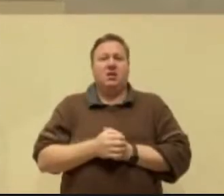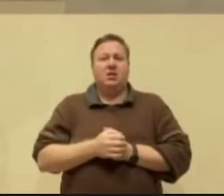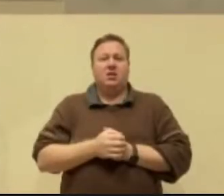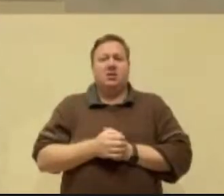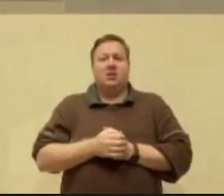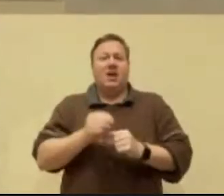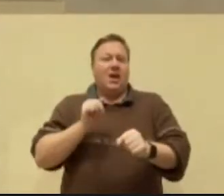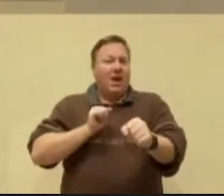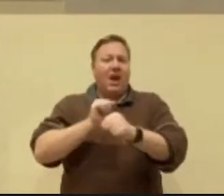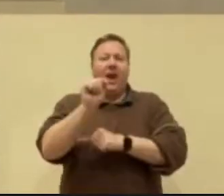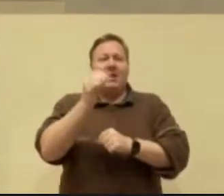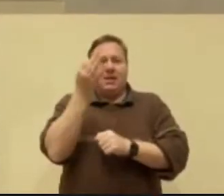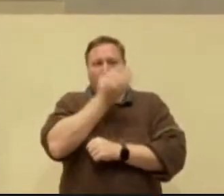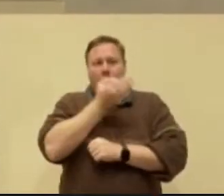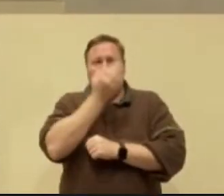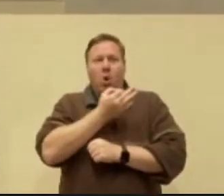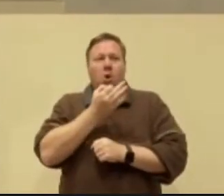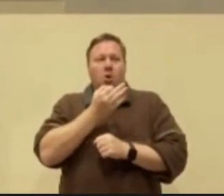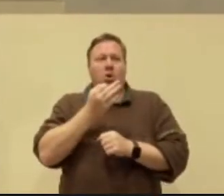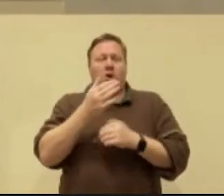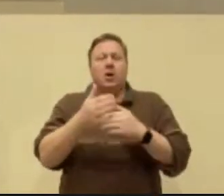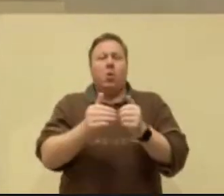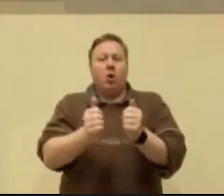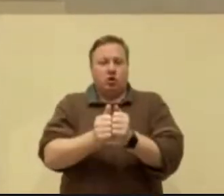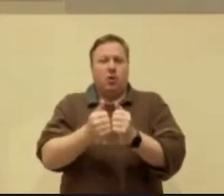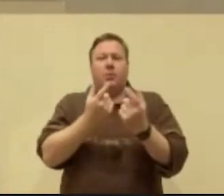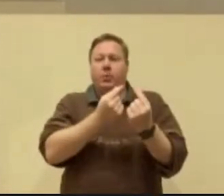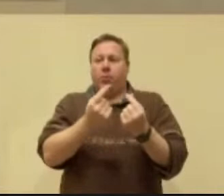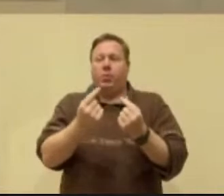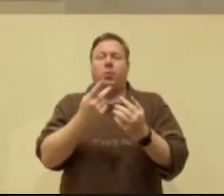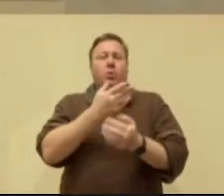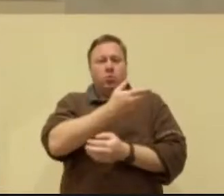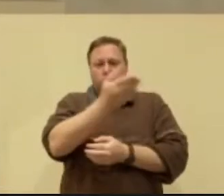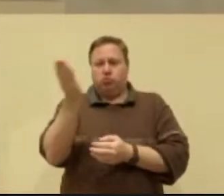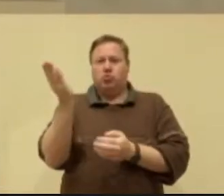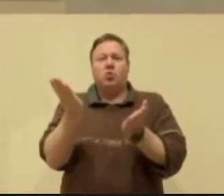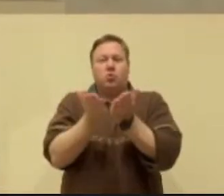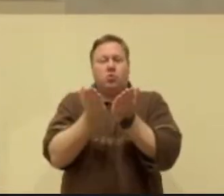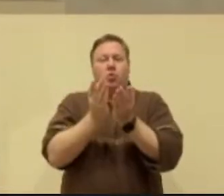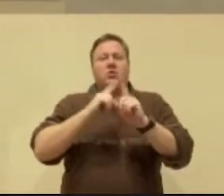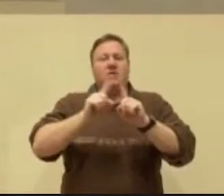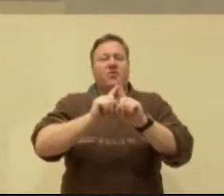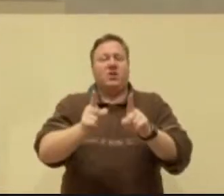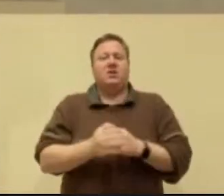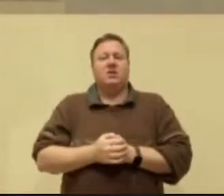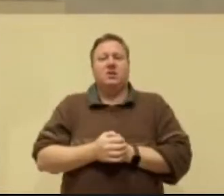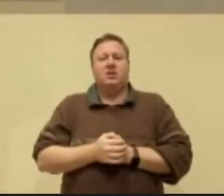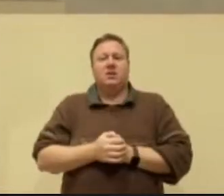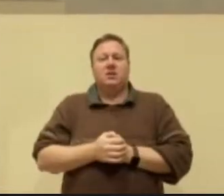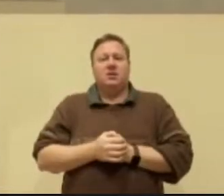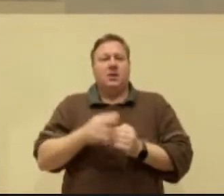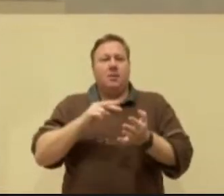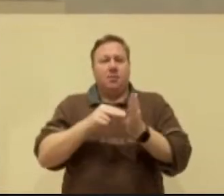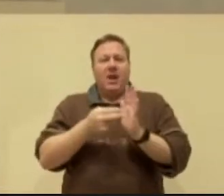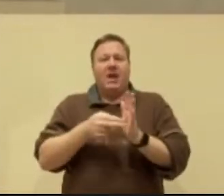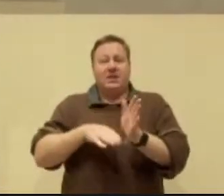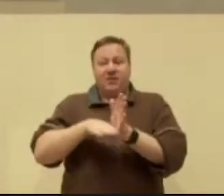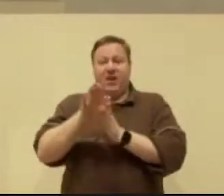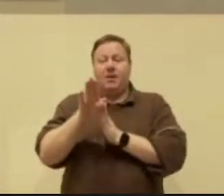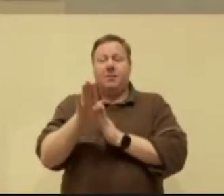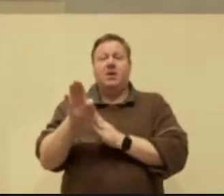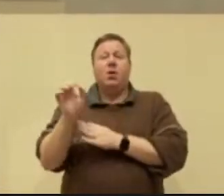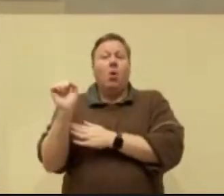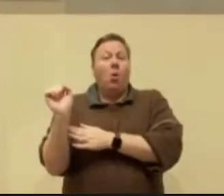anti-bullying campaigns at various schools the plan has developed has been developed to ensure that all schools